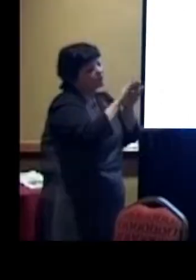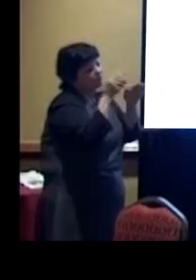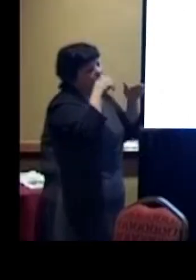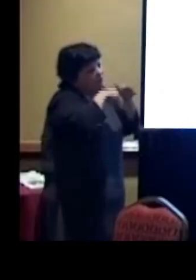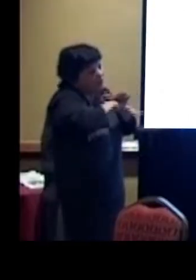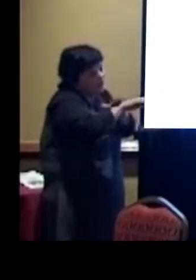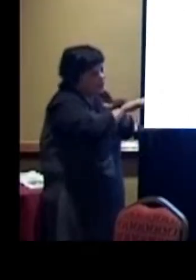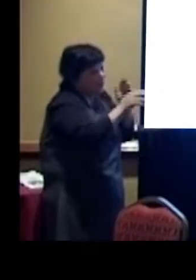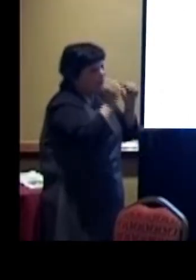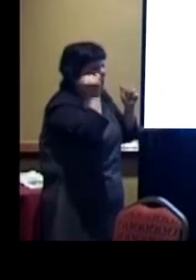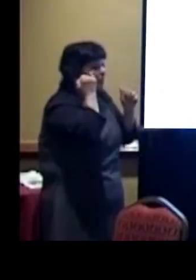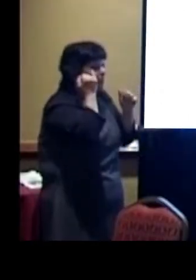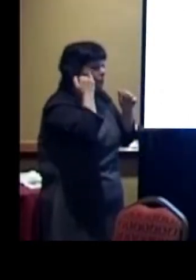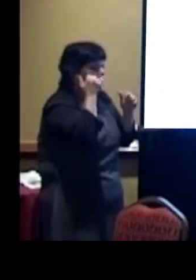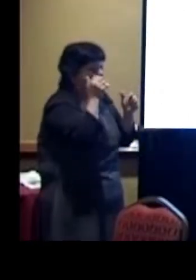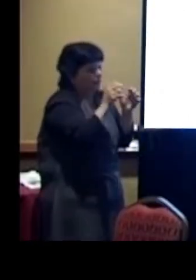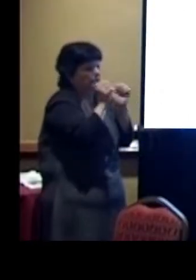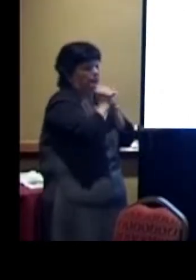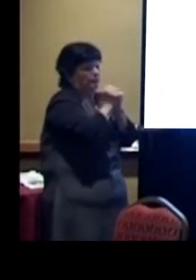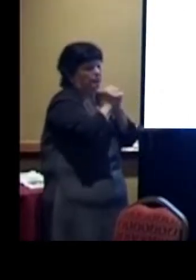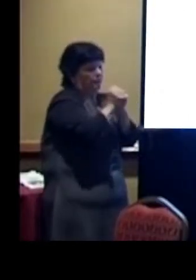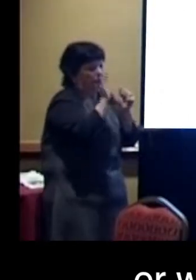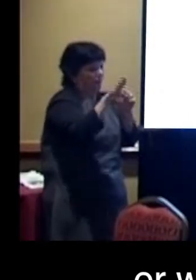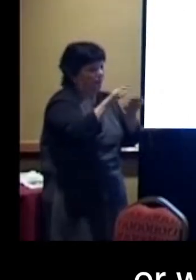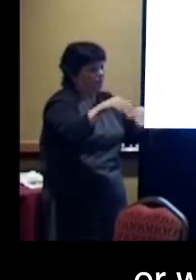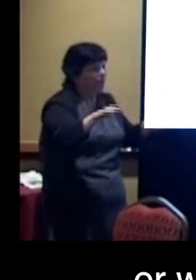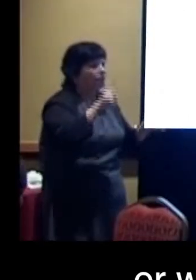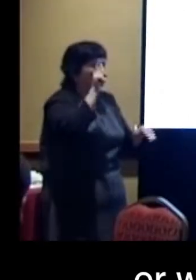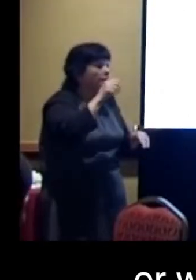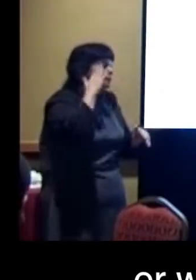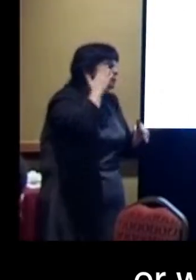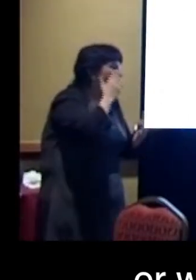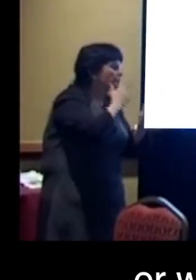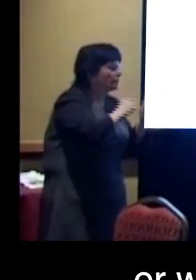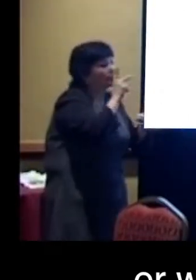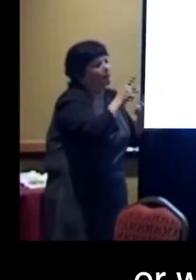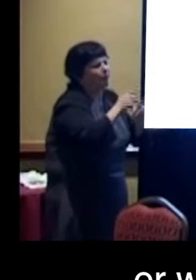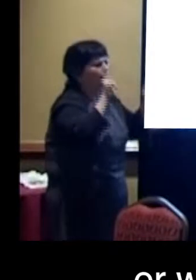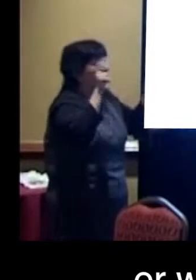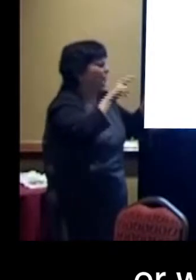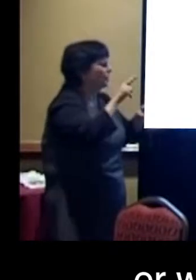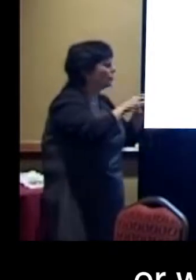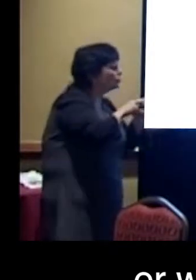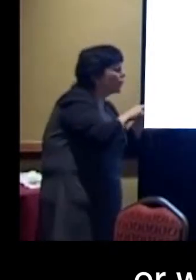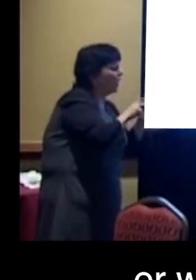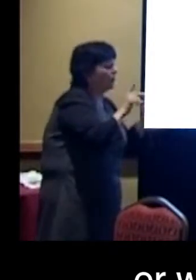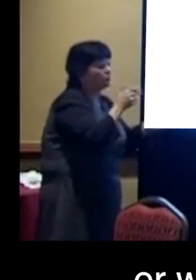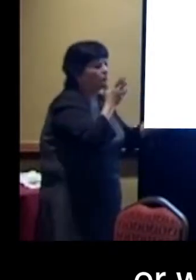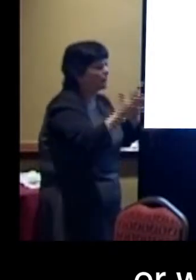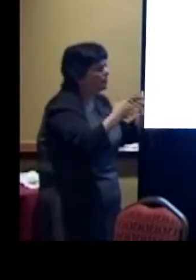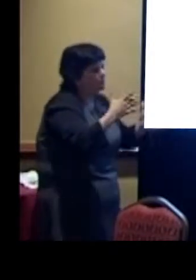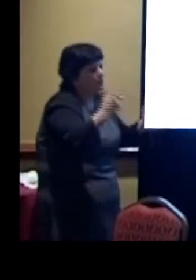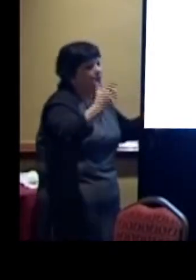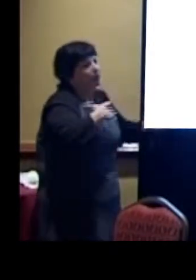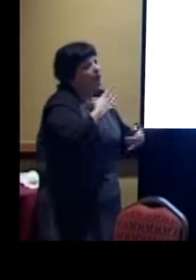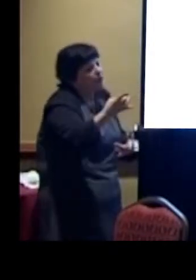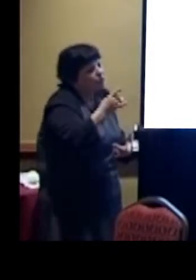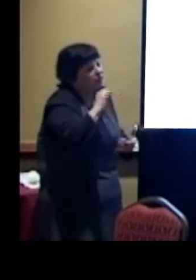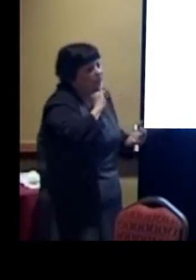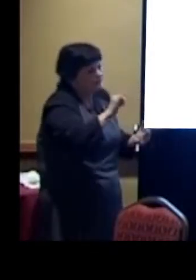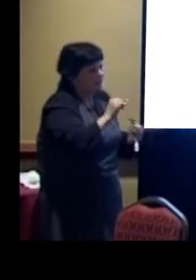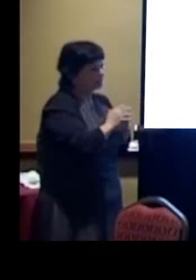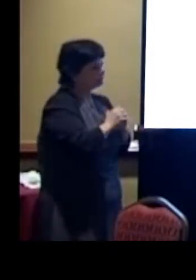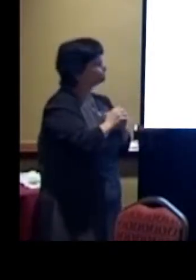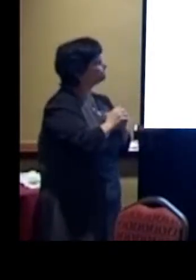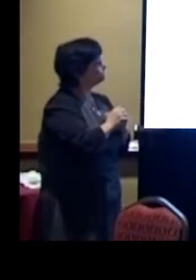with this child, you need to know something about trains, or whatever the big interest might be.